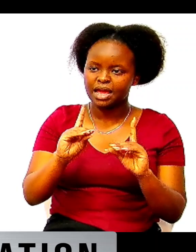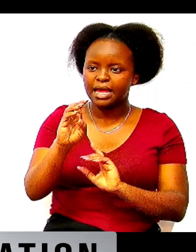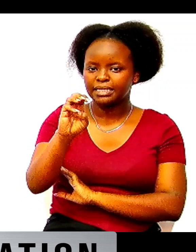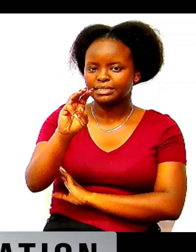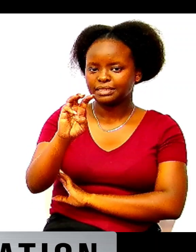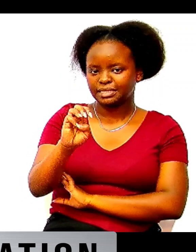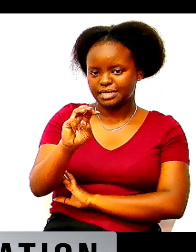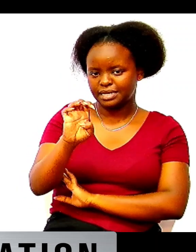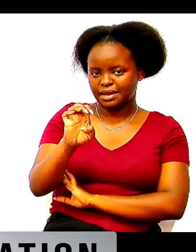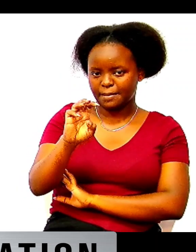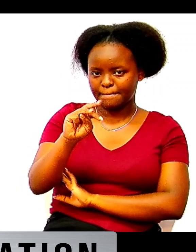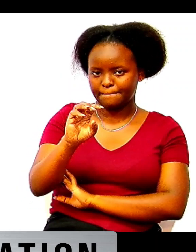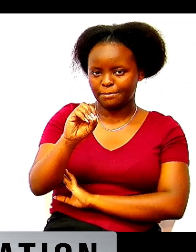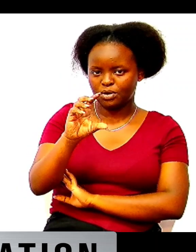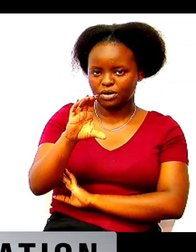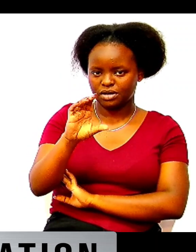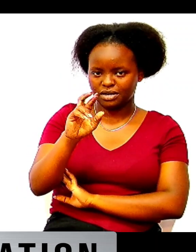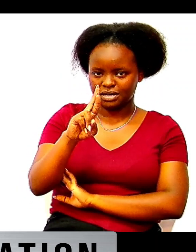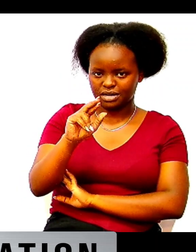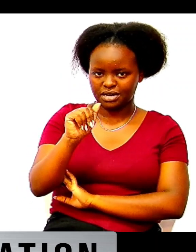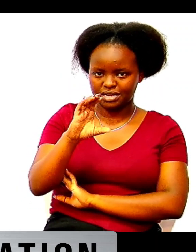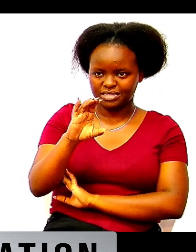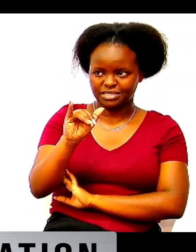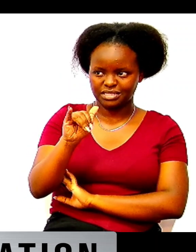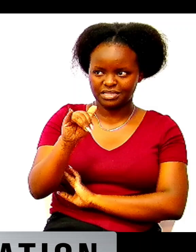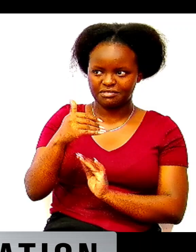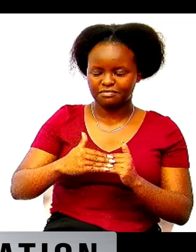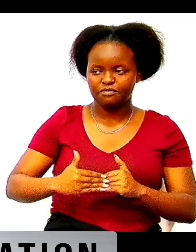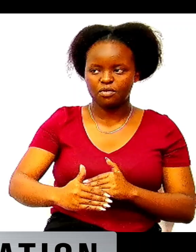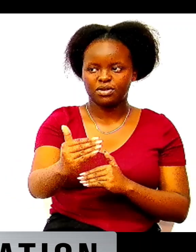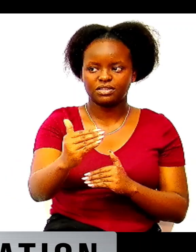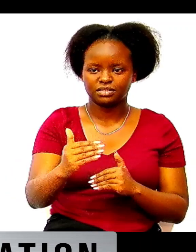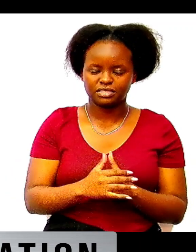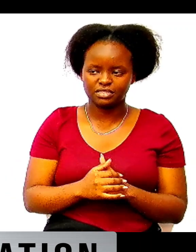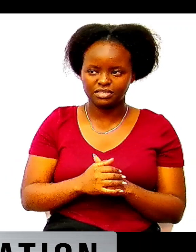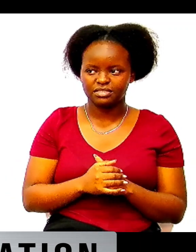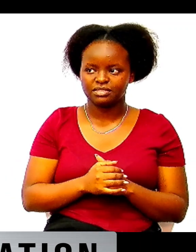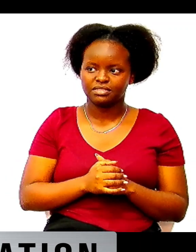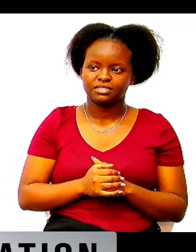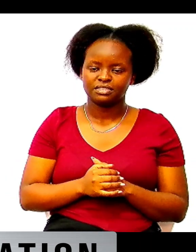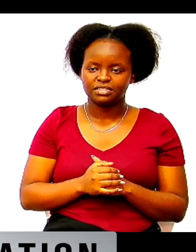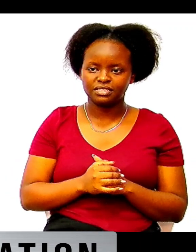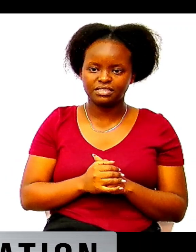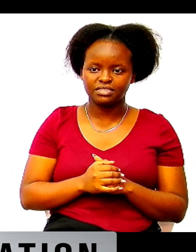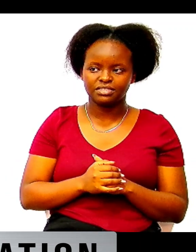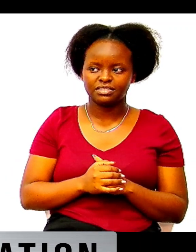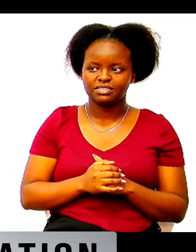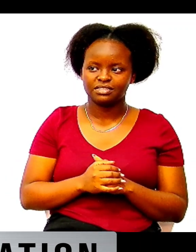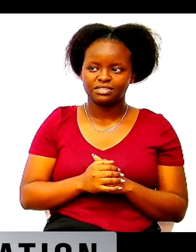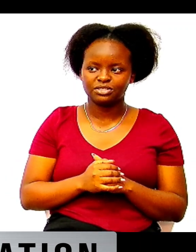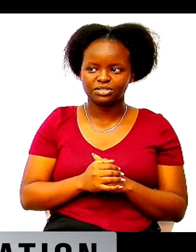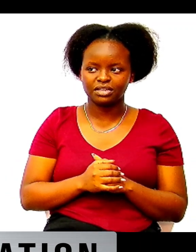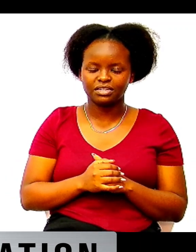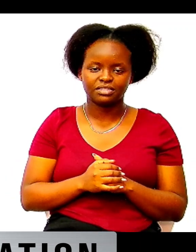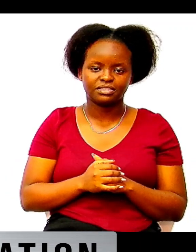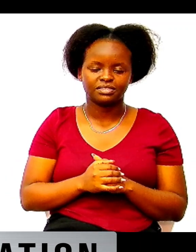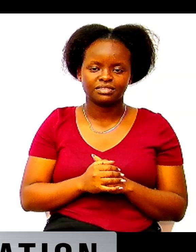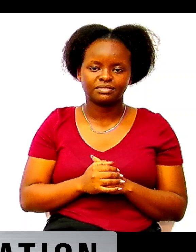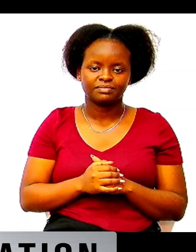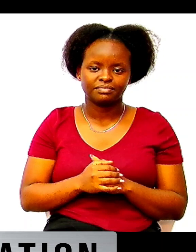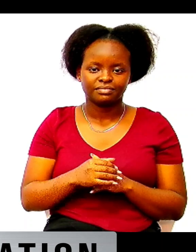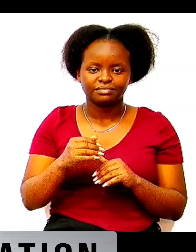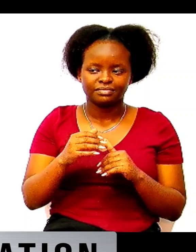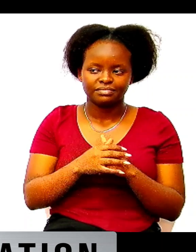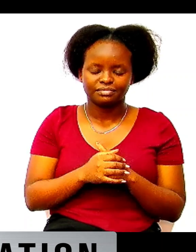during the parliament there, what has filtered to us here in Kenya is that they mentioned when there